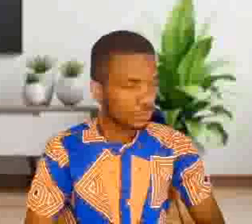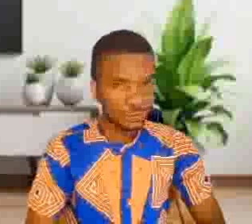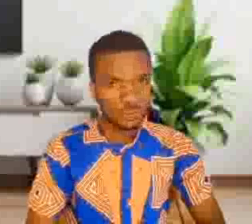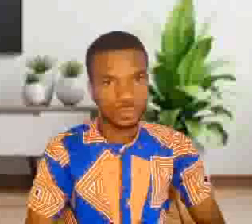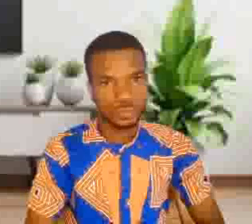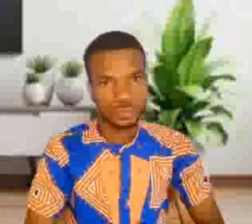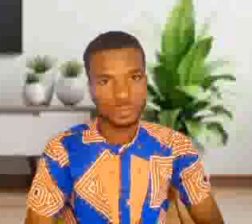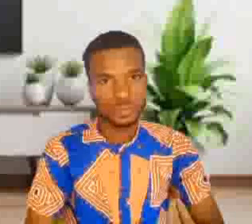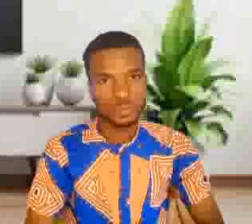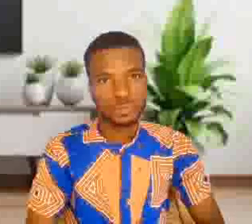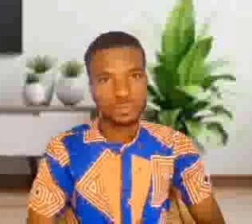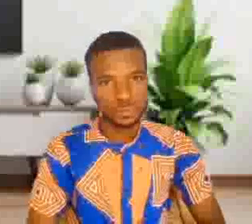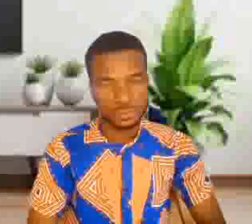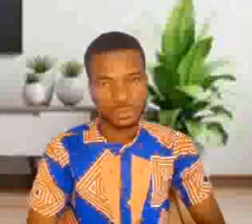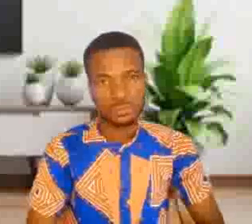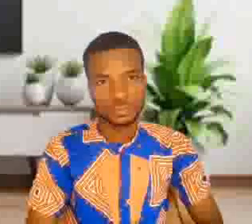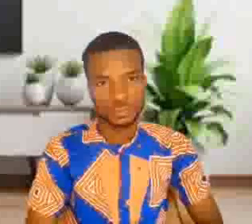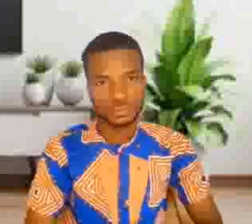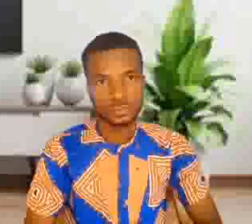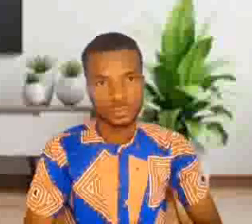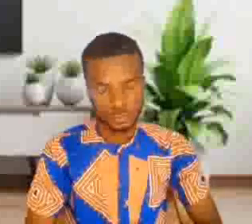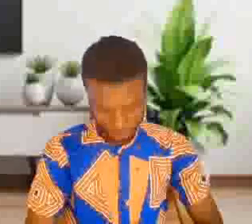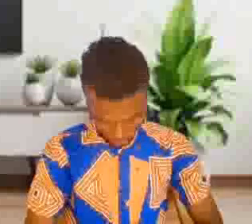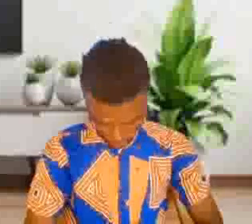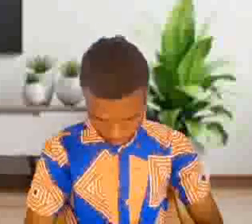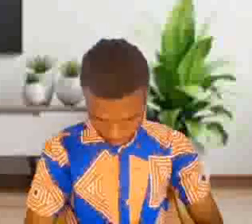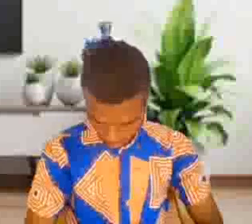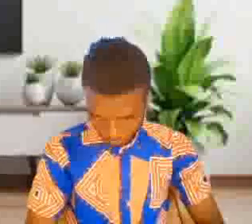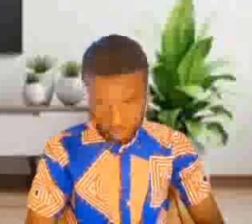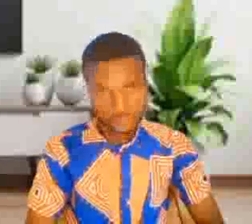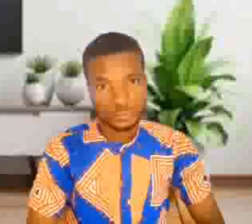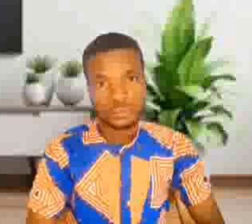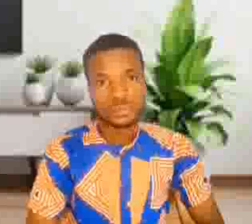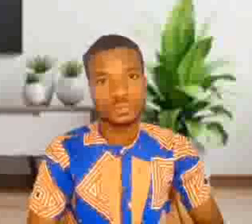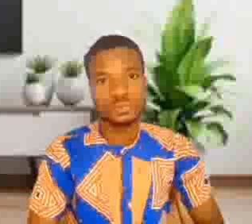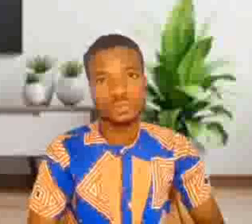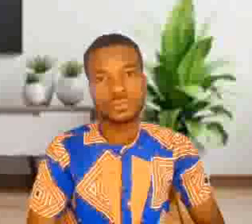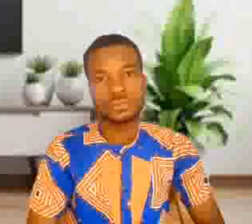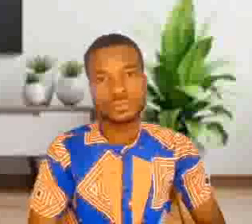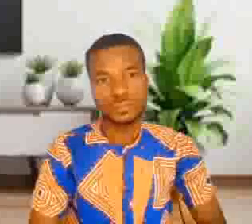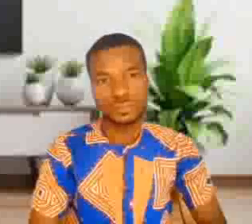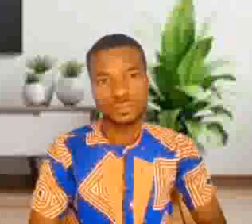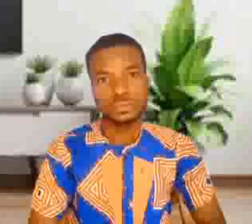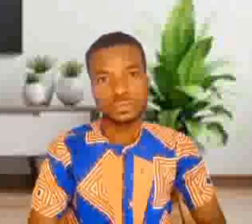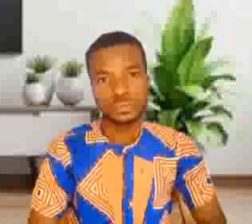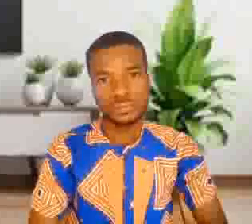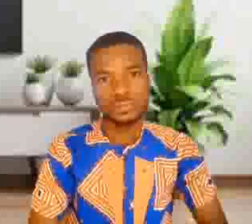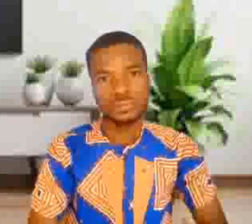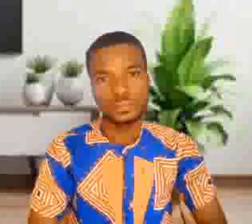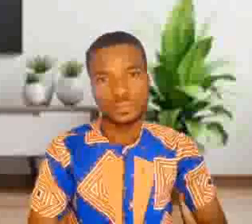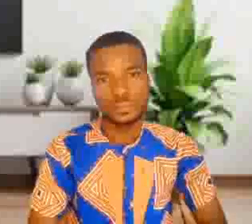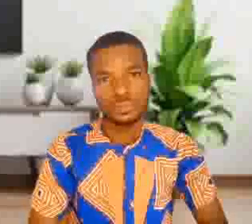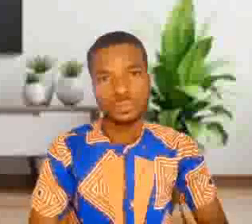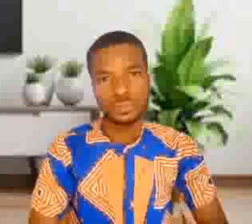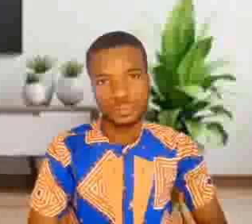Again, this morning, we've come to receive of your word. We ask that you equip us. We ask that you enlarge